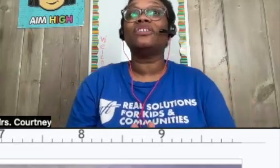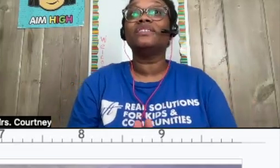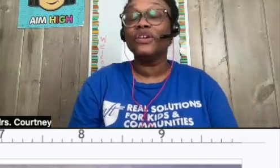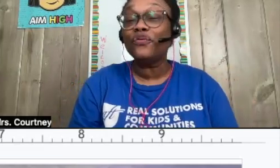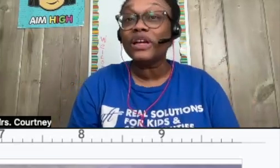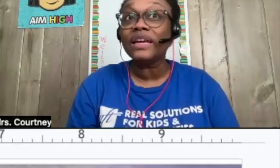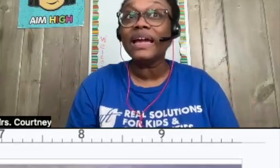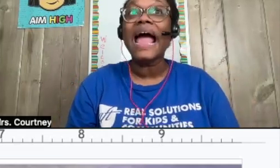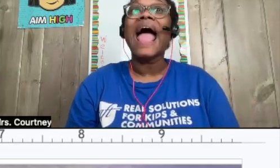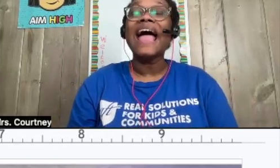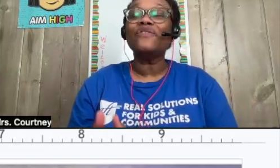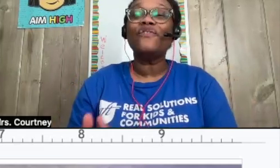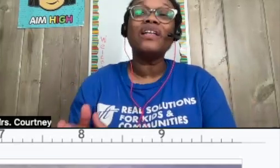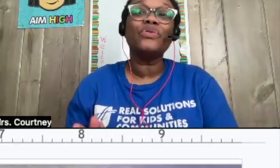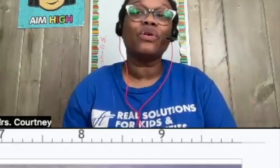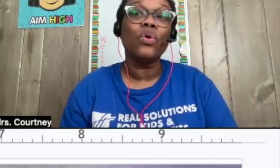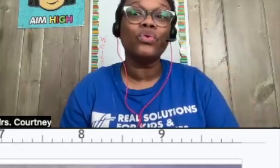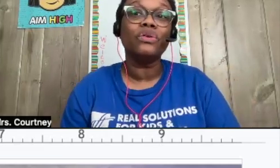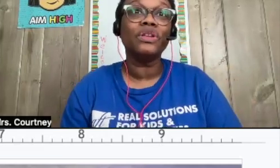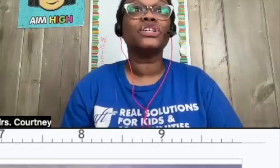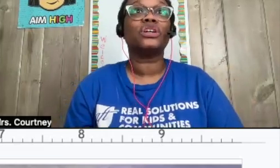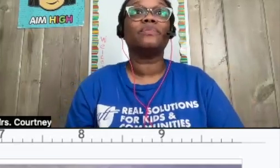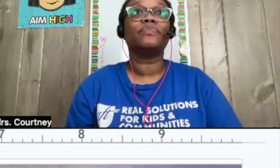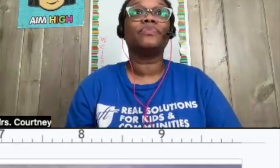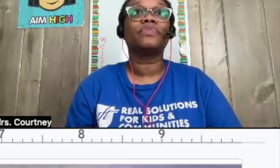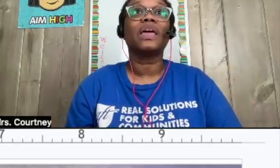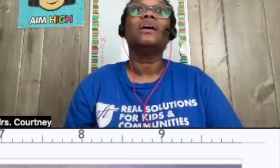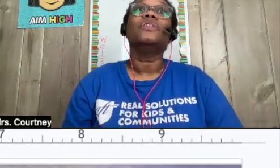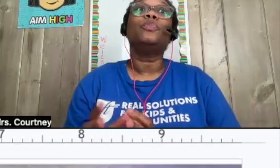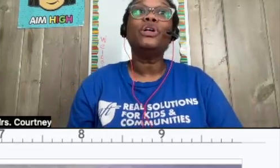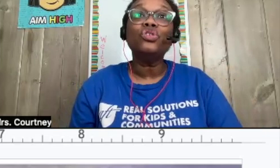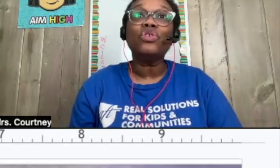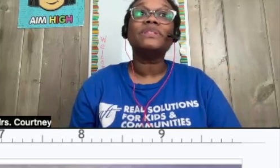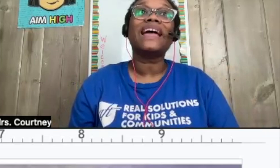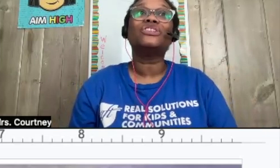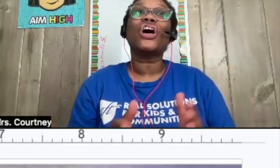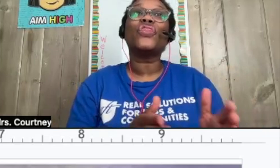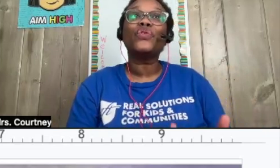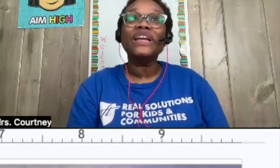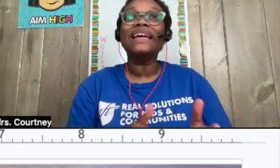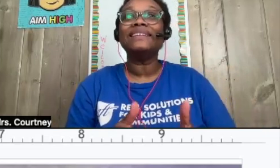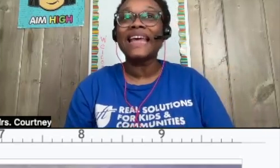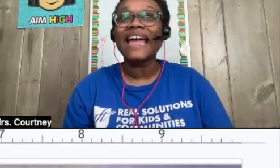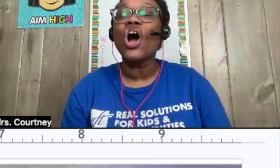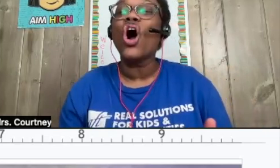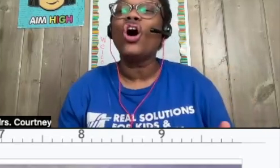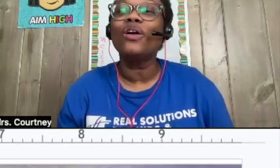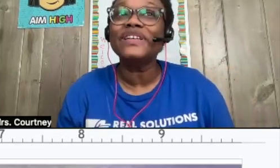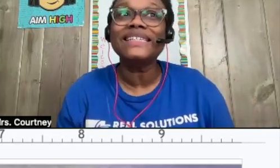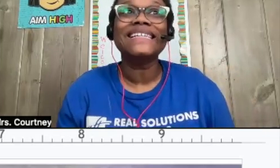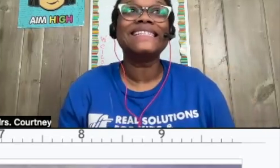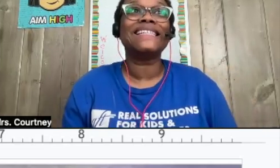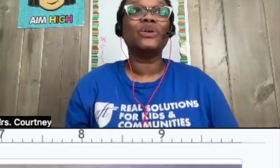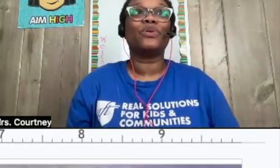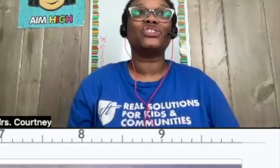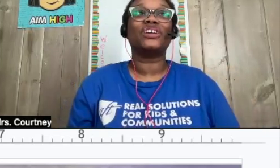they could live freely and follow their own religion. The Pilgrims held a 3-day